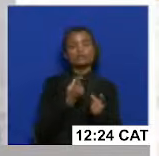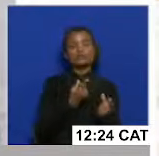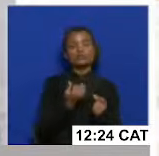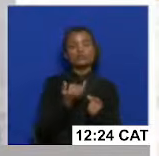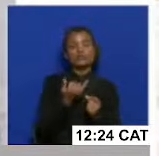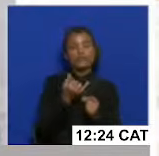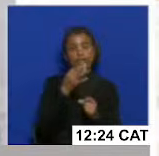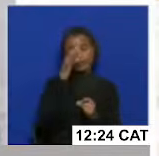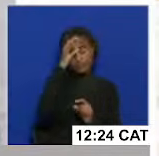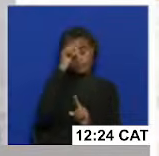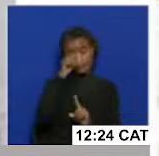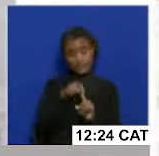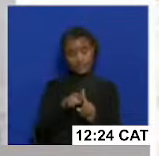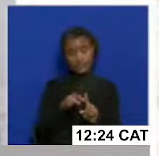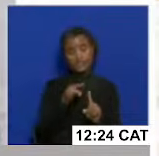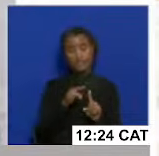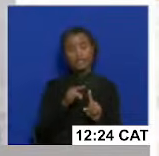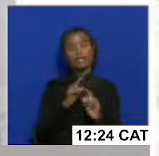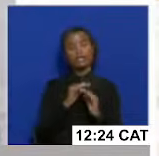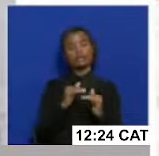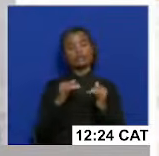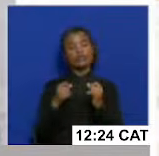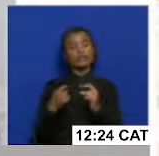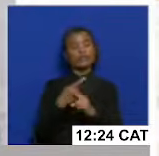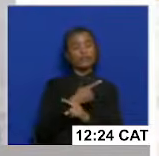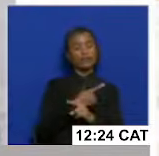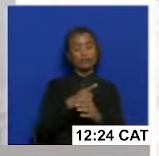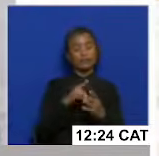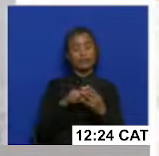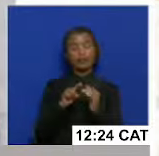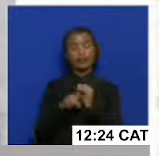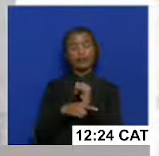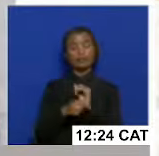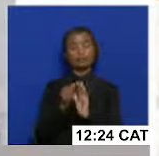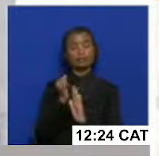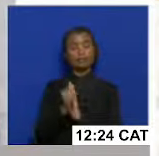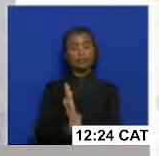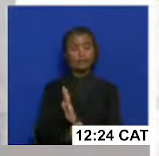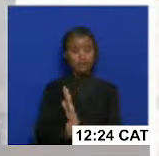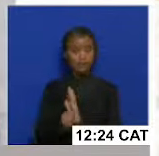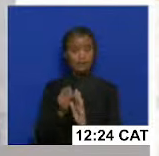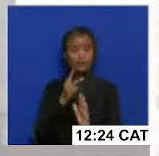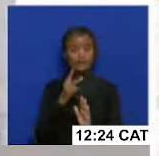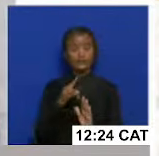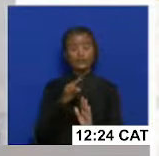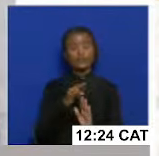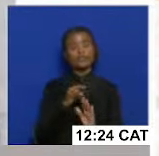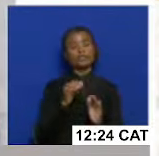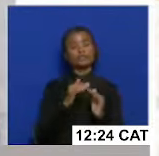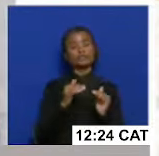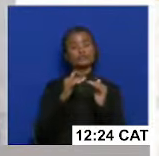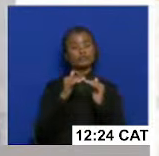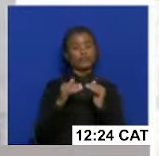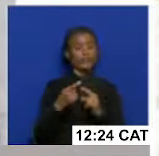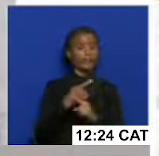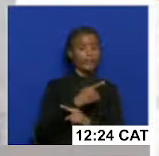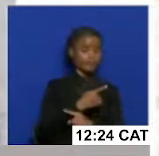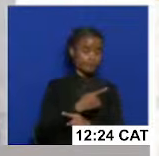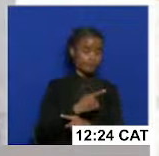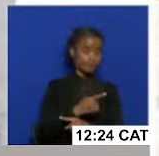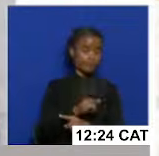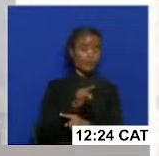one, murder and defeating the ends of justice, full stop. The message then continues to say, warning statements are